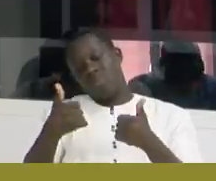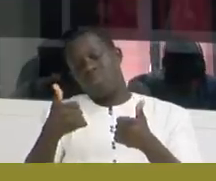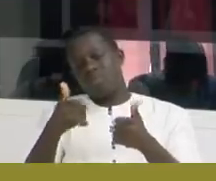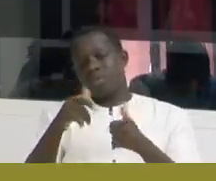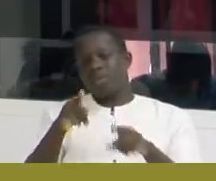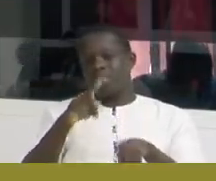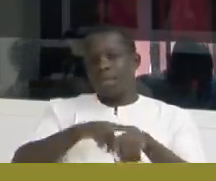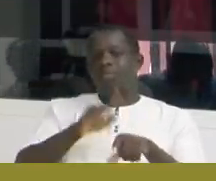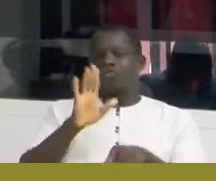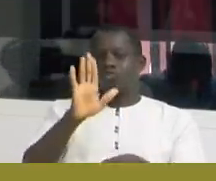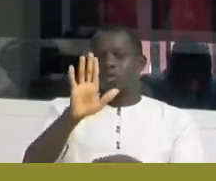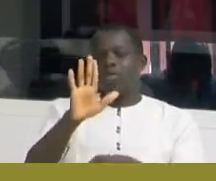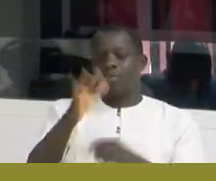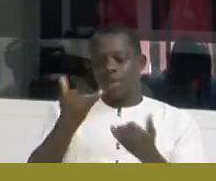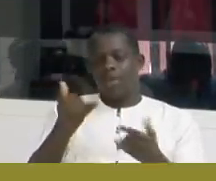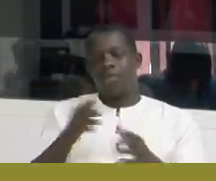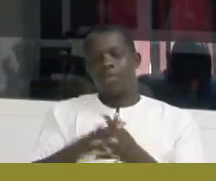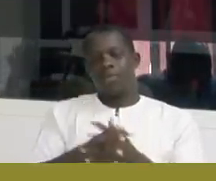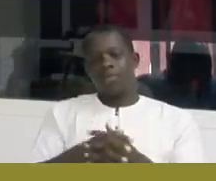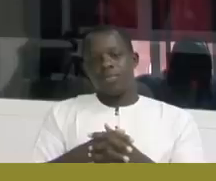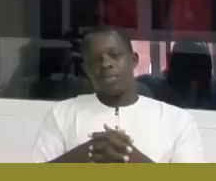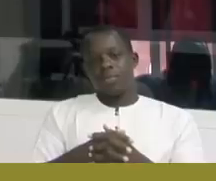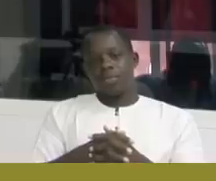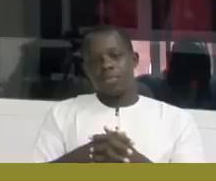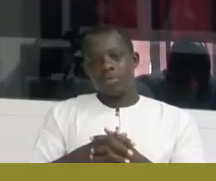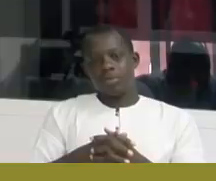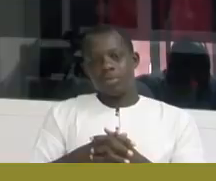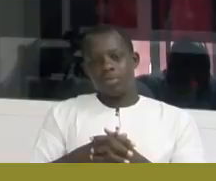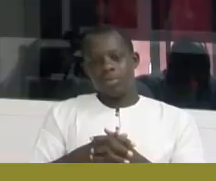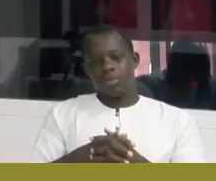SINGHATEH. As you wish, sir. All right. Thank you very much.